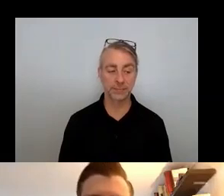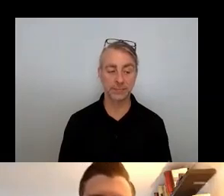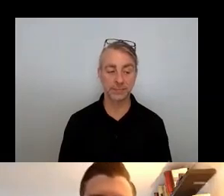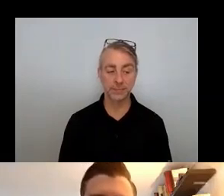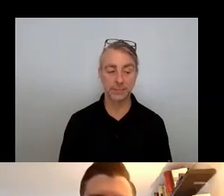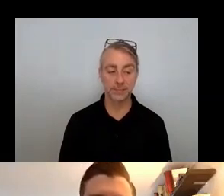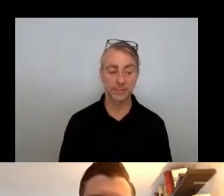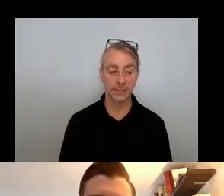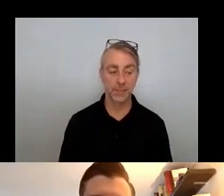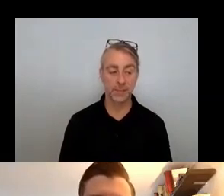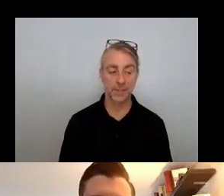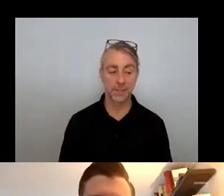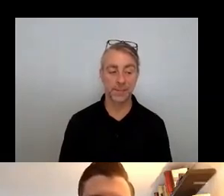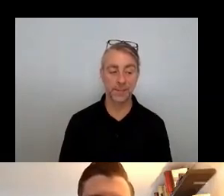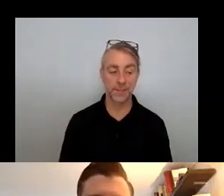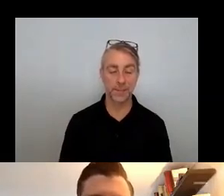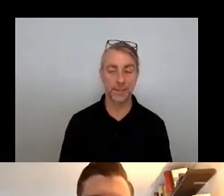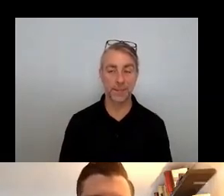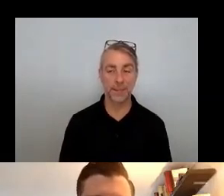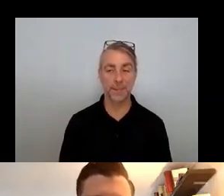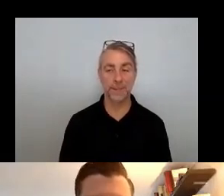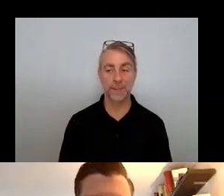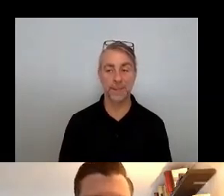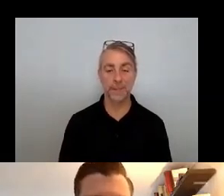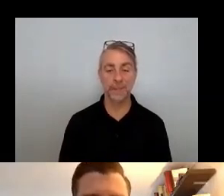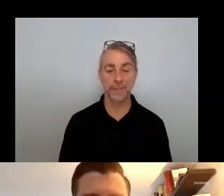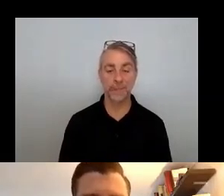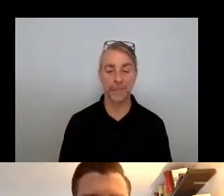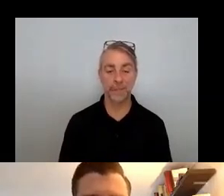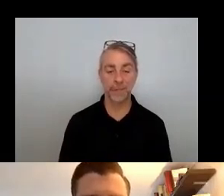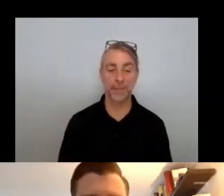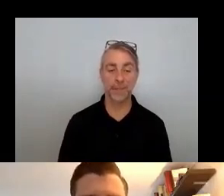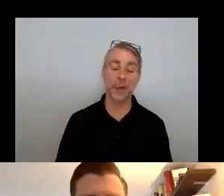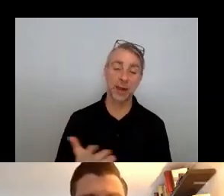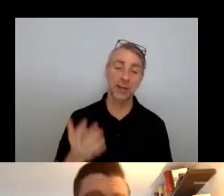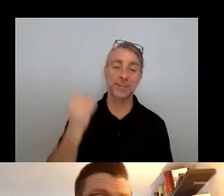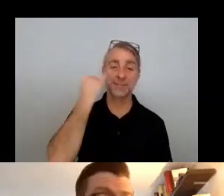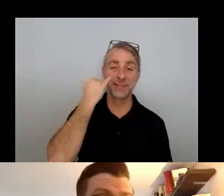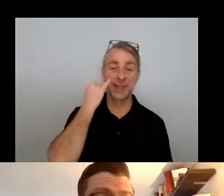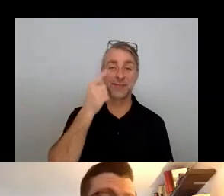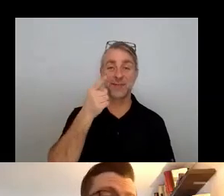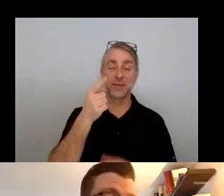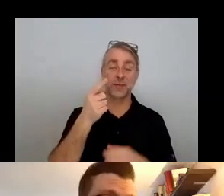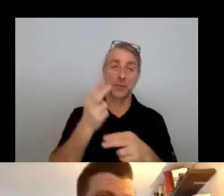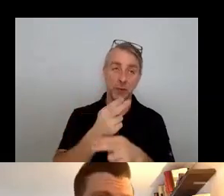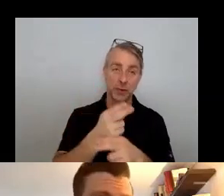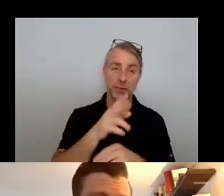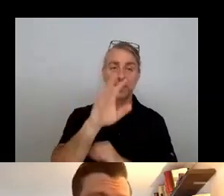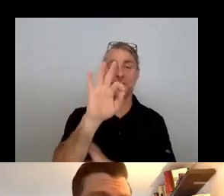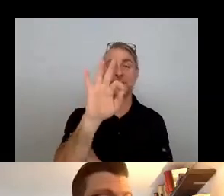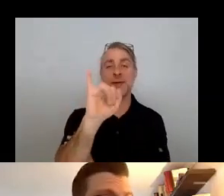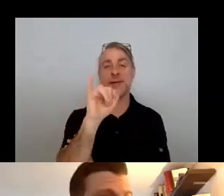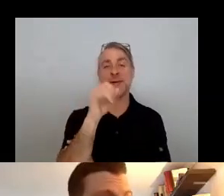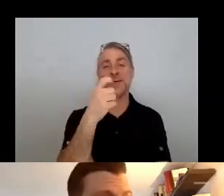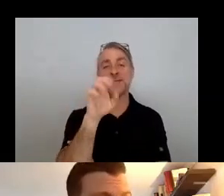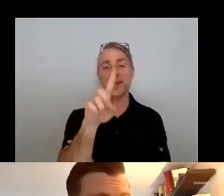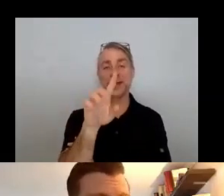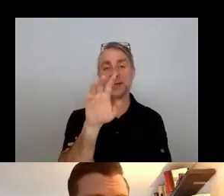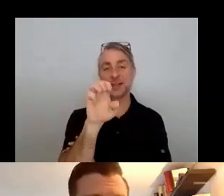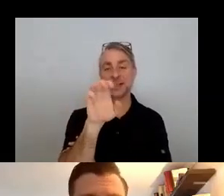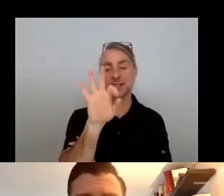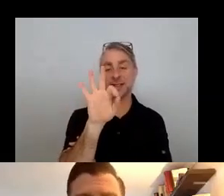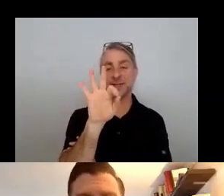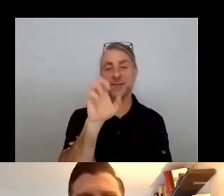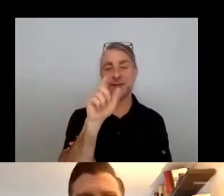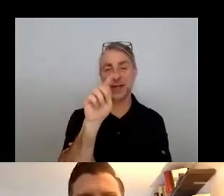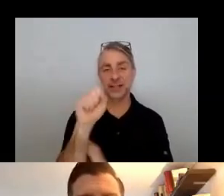yourself constrained to a fixed effects modeling approach, or you think it's well justified, even with a lot of